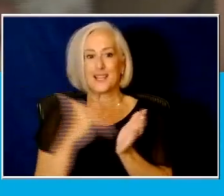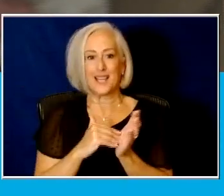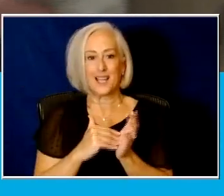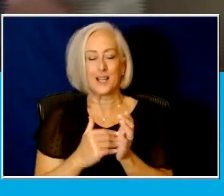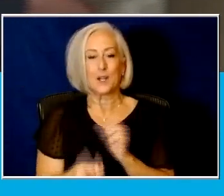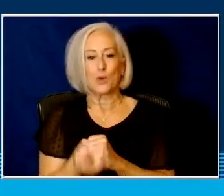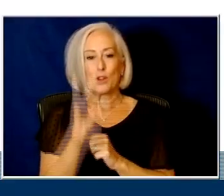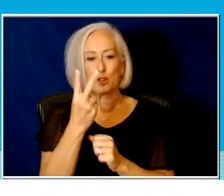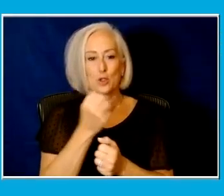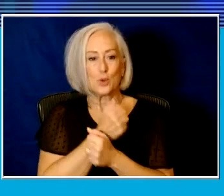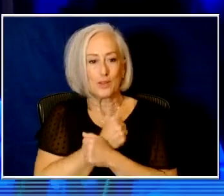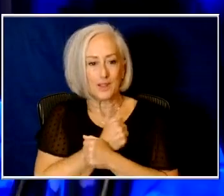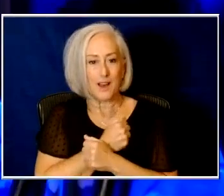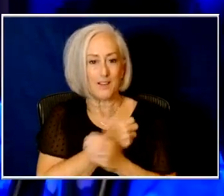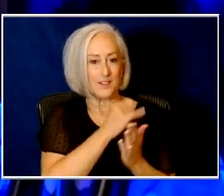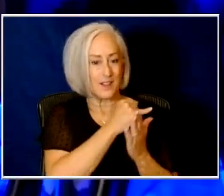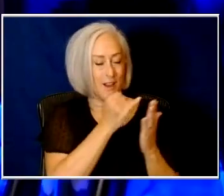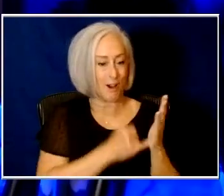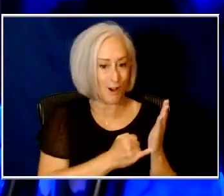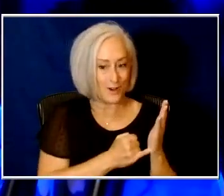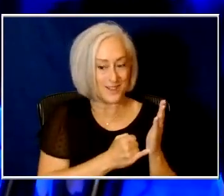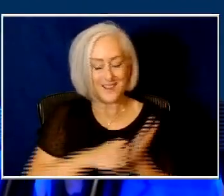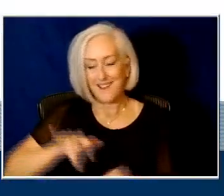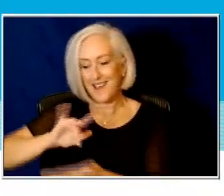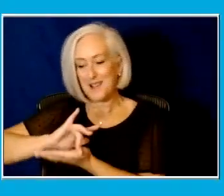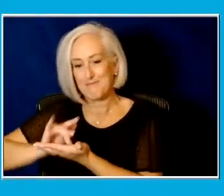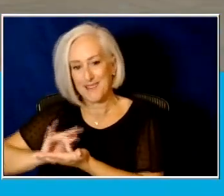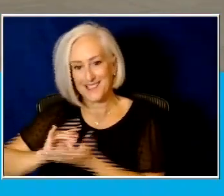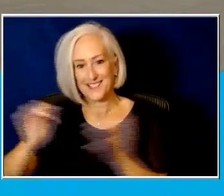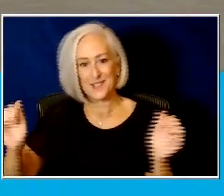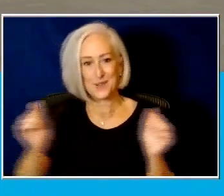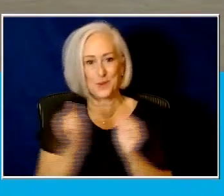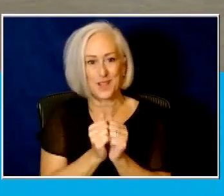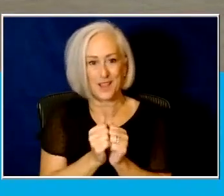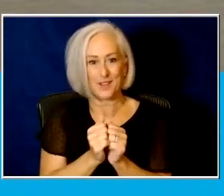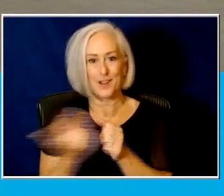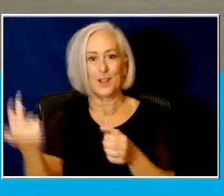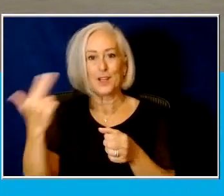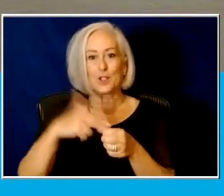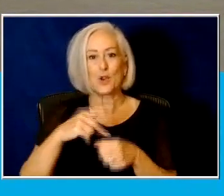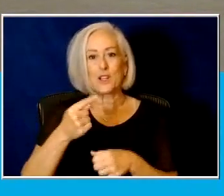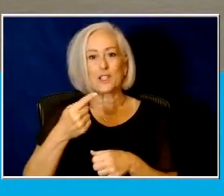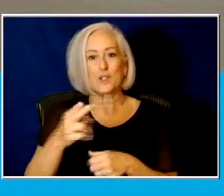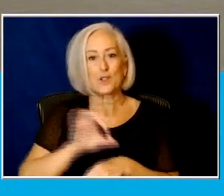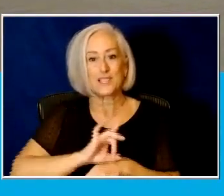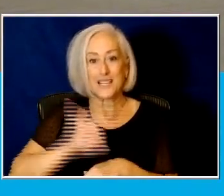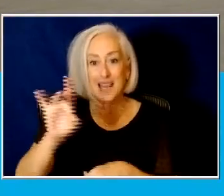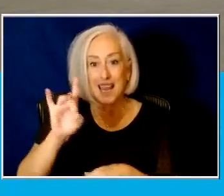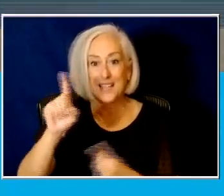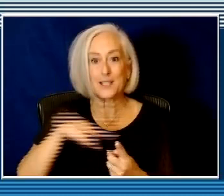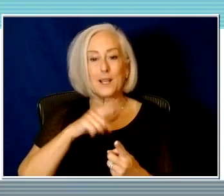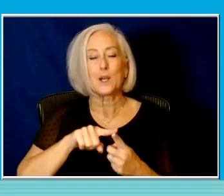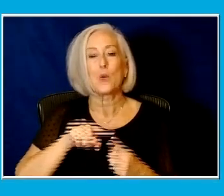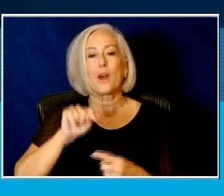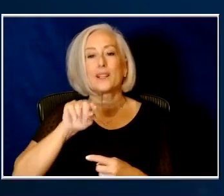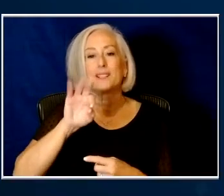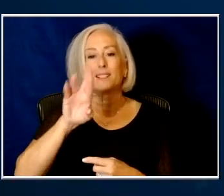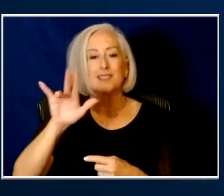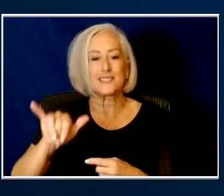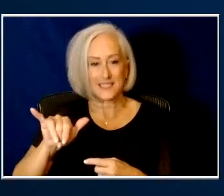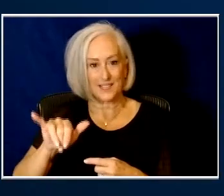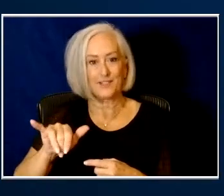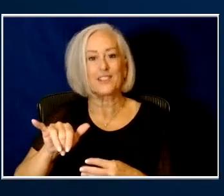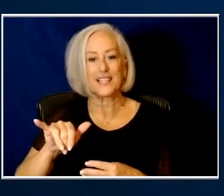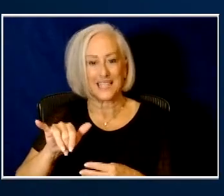art and medicine. I'm Jessica Lovell. Join us Thursday at 8 when Tiffany brings to life the play that charted her career path in